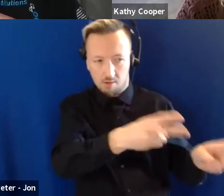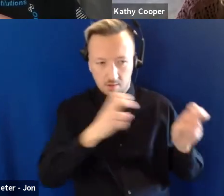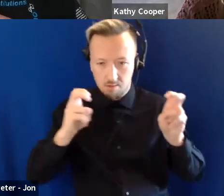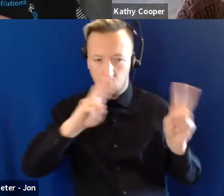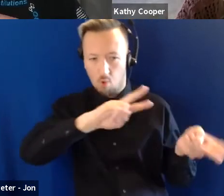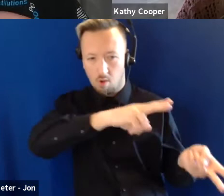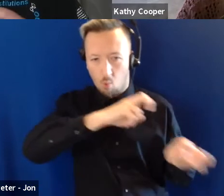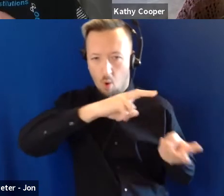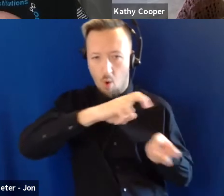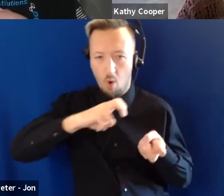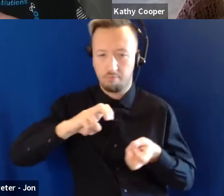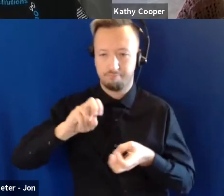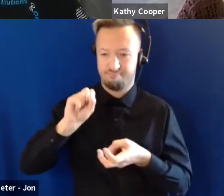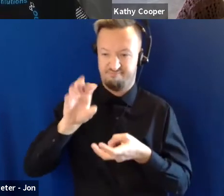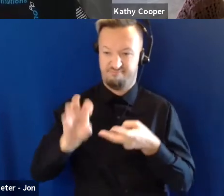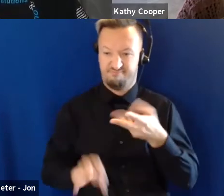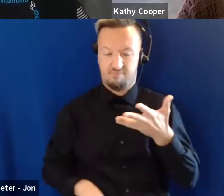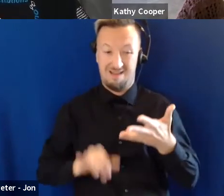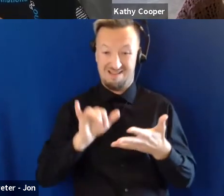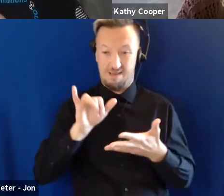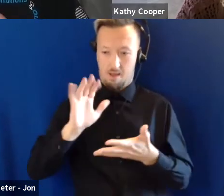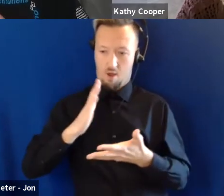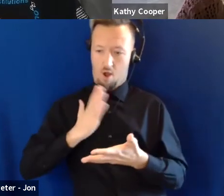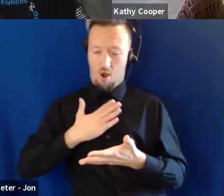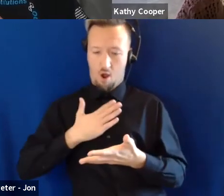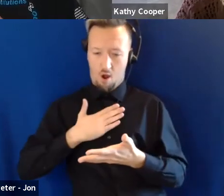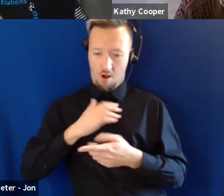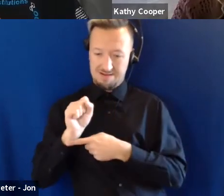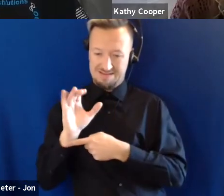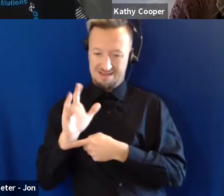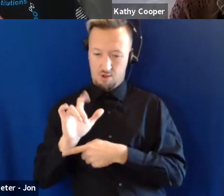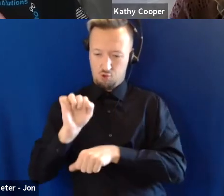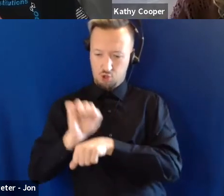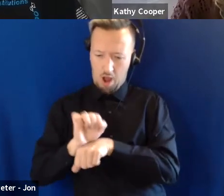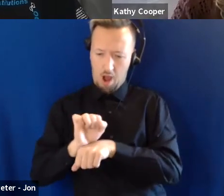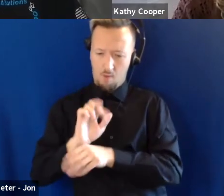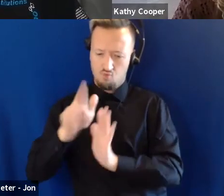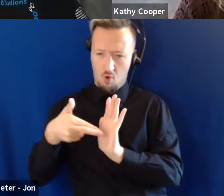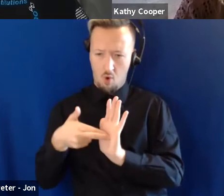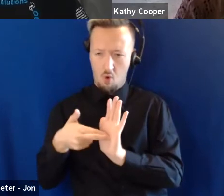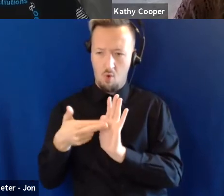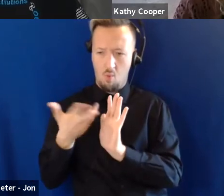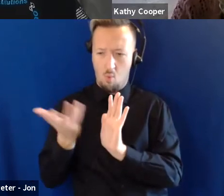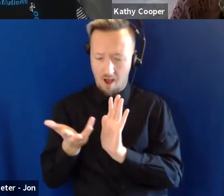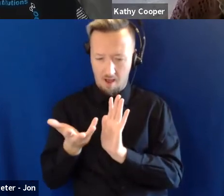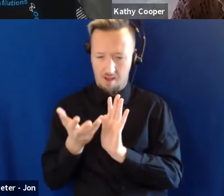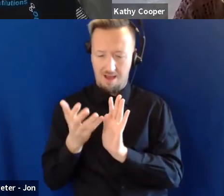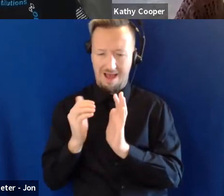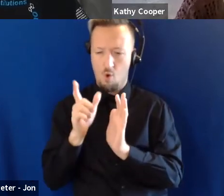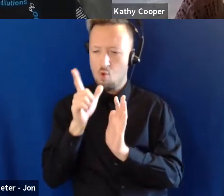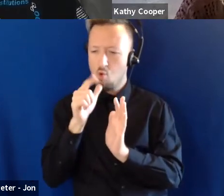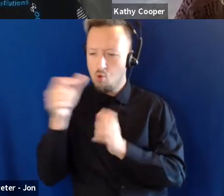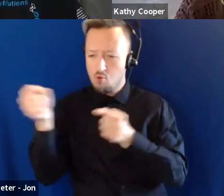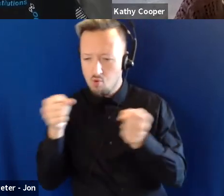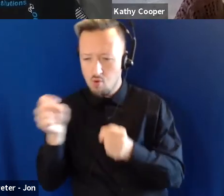is our job description as a SILC. It talks about how we're, comprised, who we have to have on